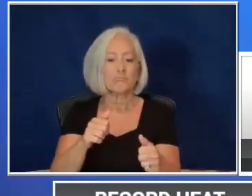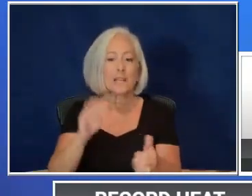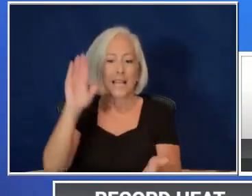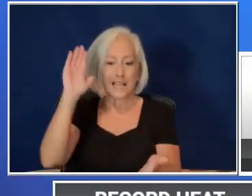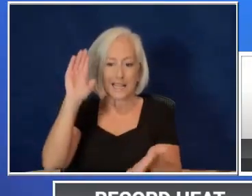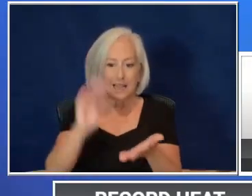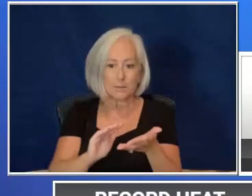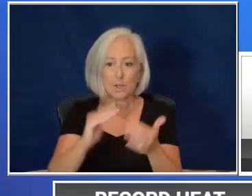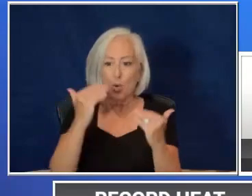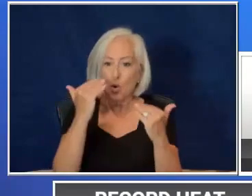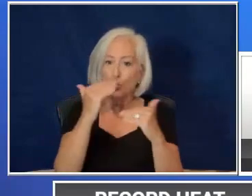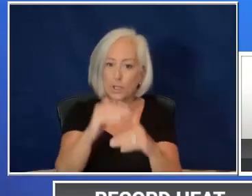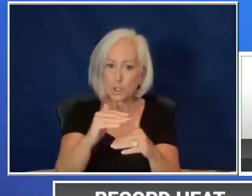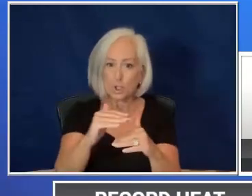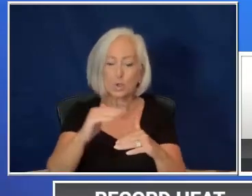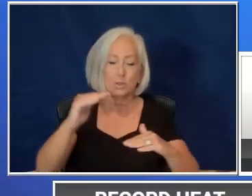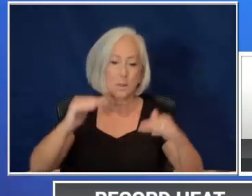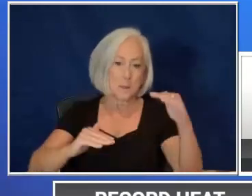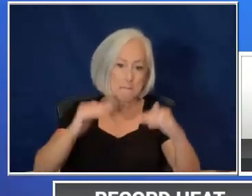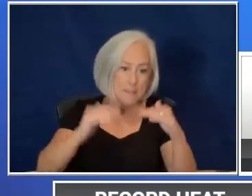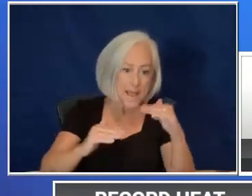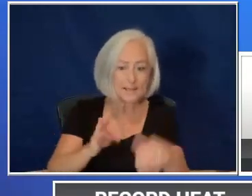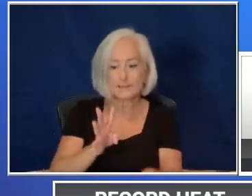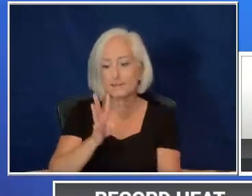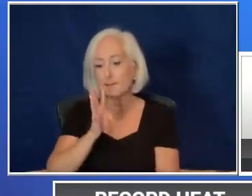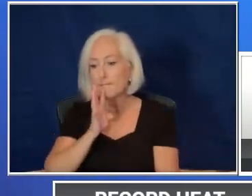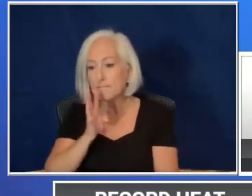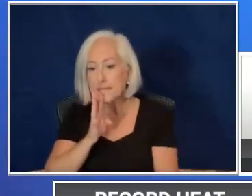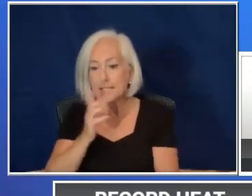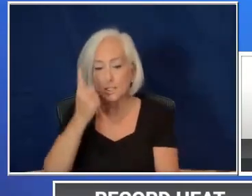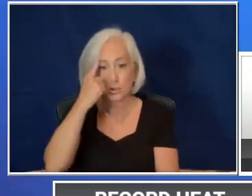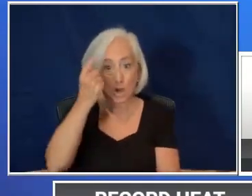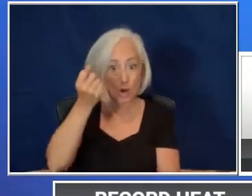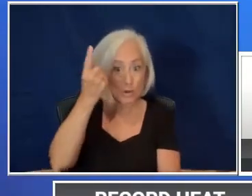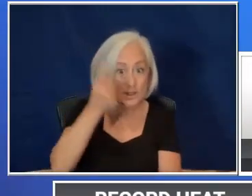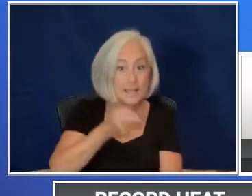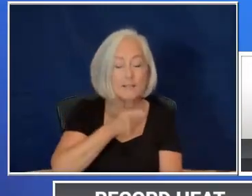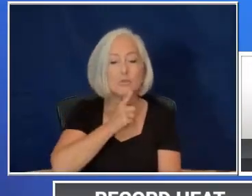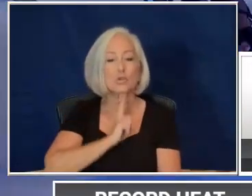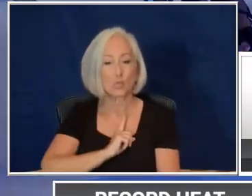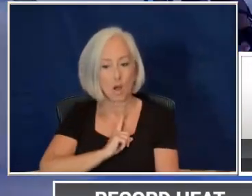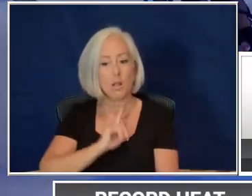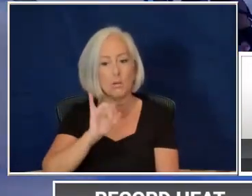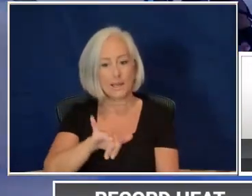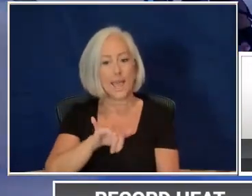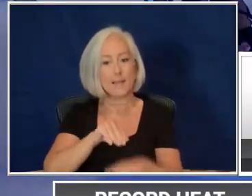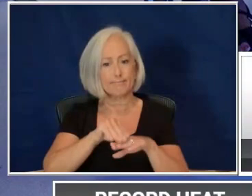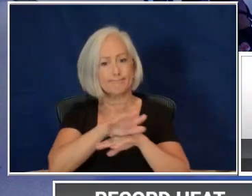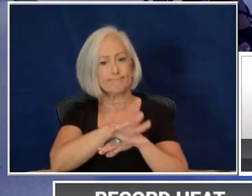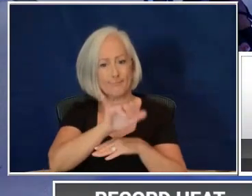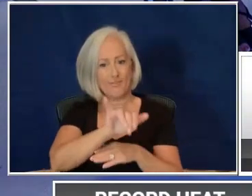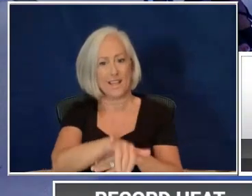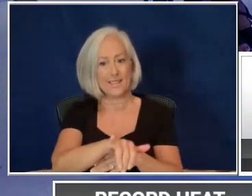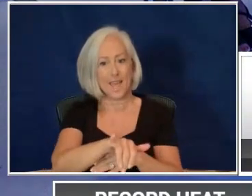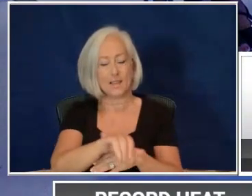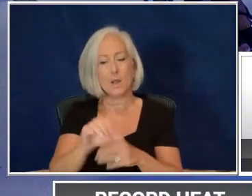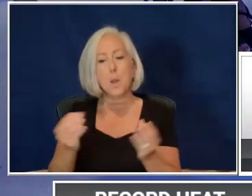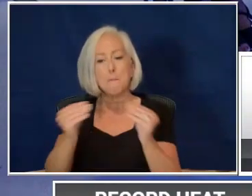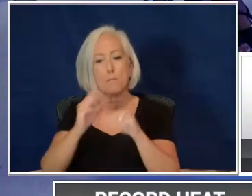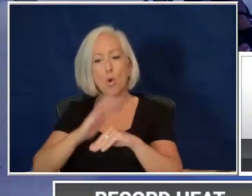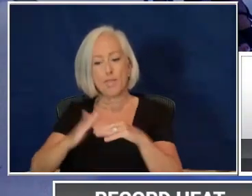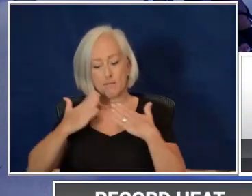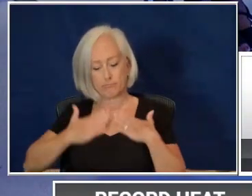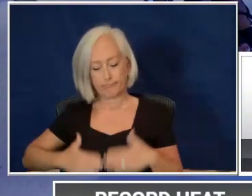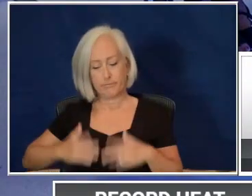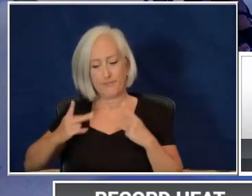again, the ability to speak, the ability to understand, the ability to swallow, lots of things beyond physical. And last question's from Hank. He's asking,